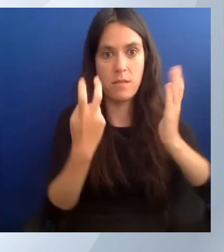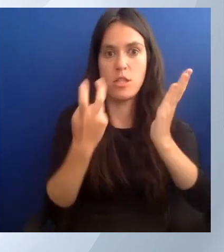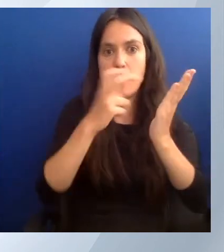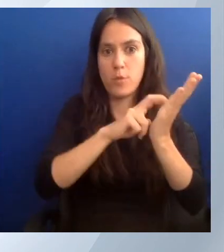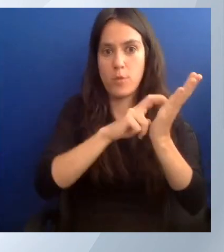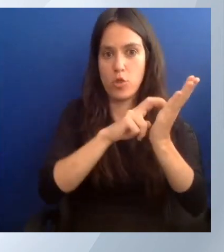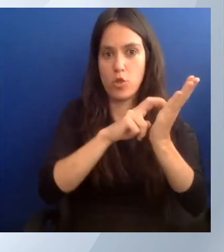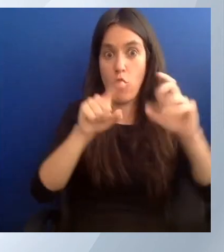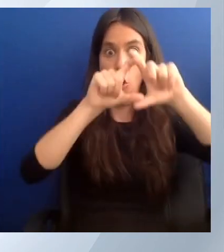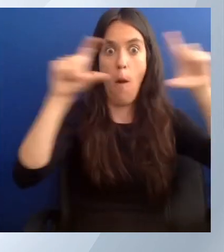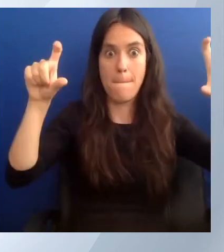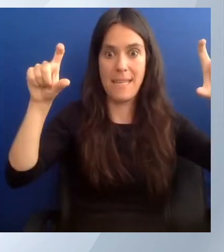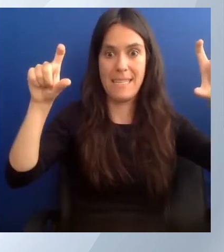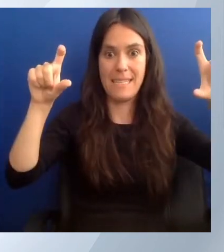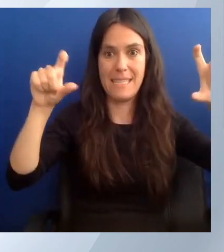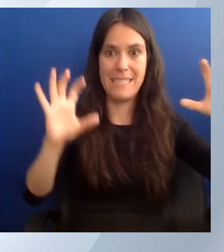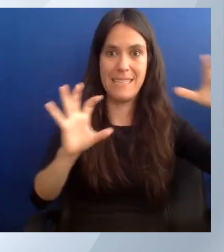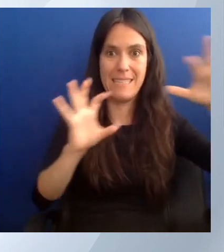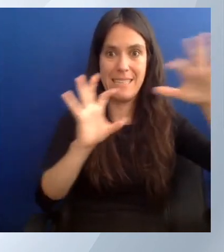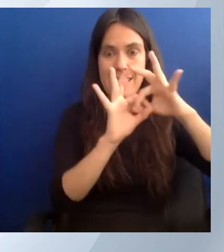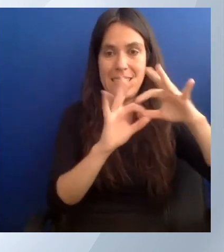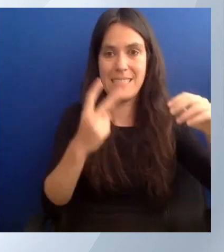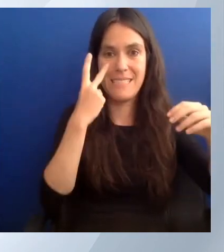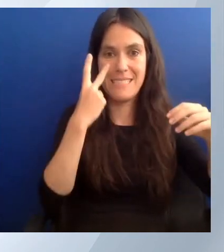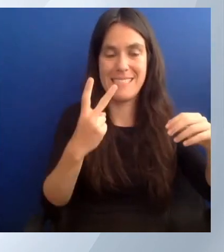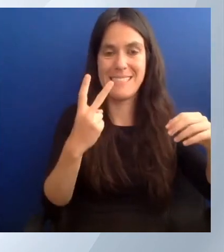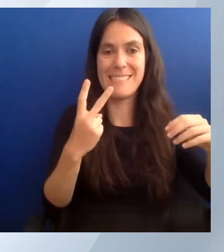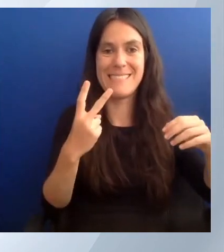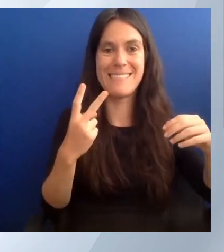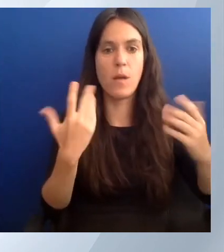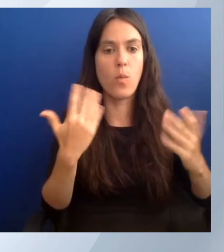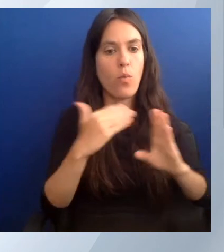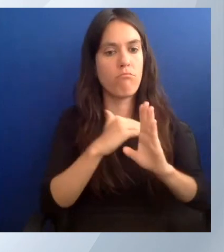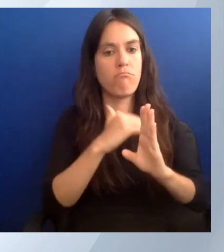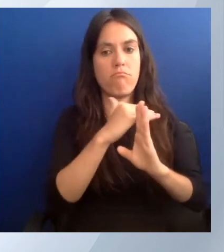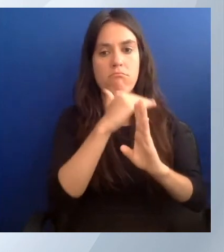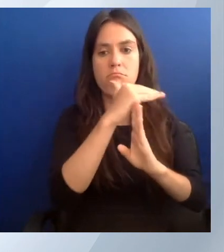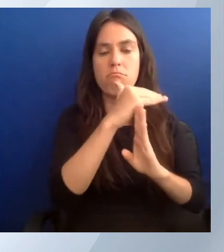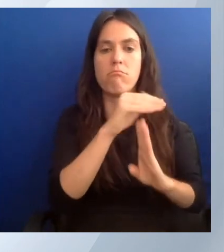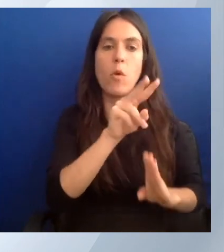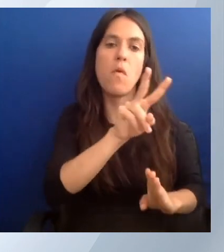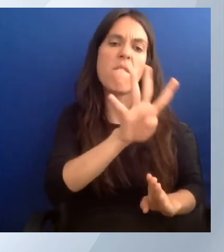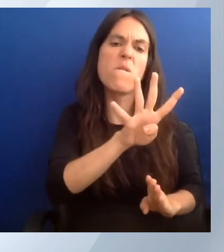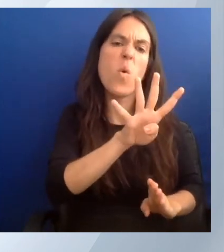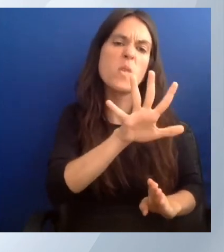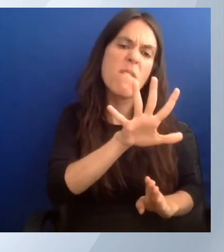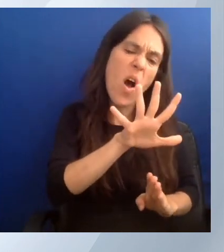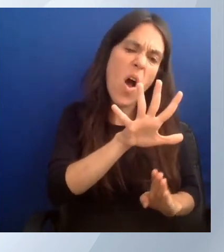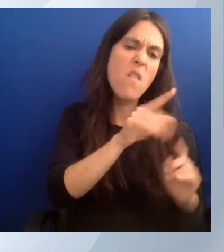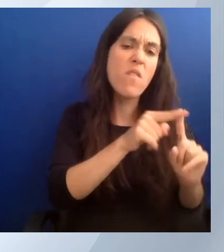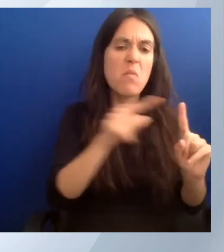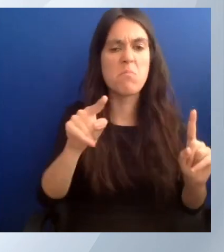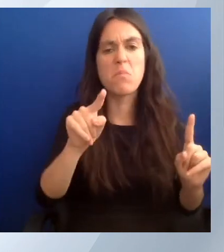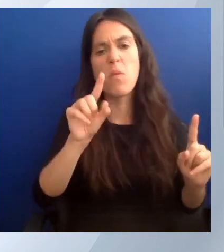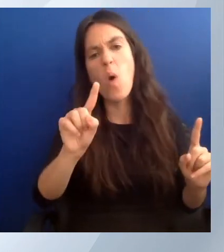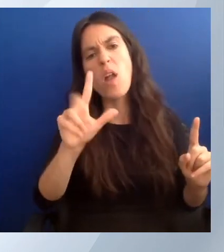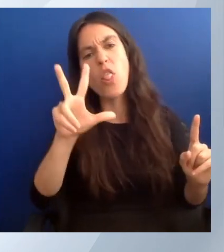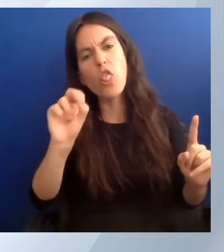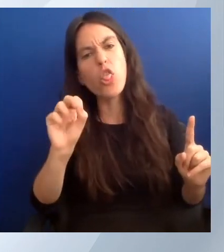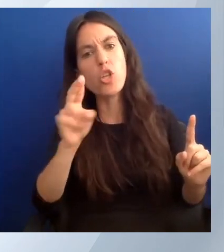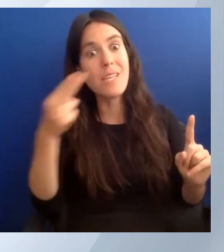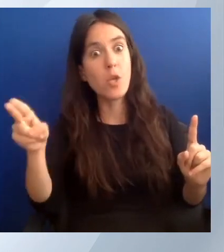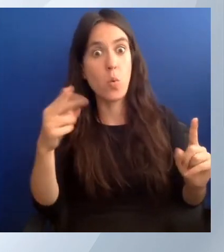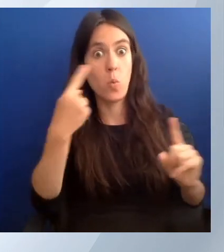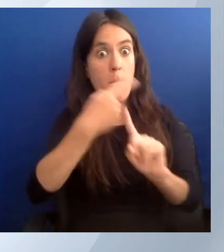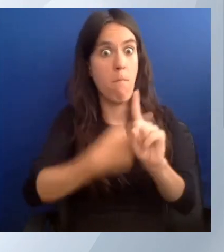you get Azure Credit, depending on the level of your subscription, somewhere between 45 and 130 euros a month. Use it, because even